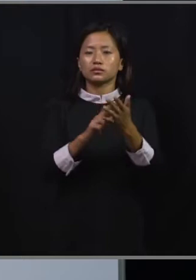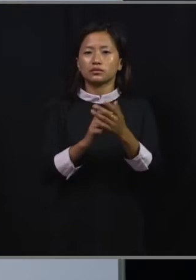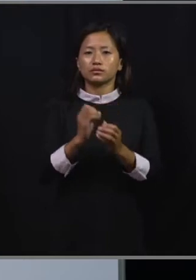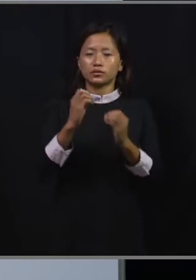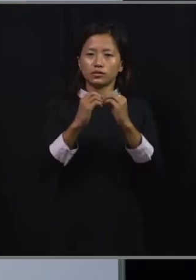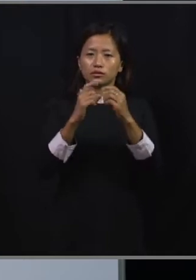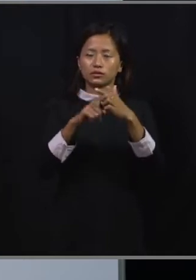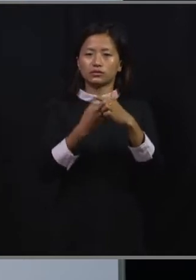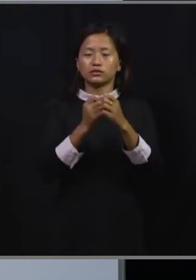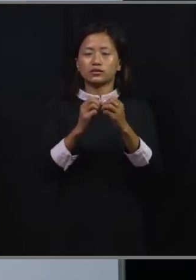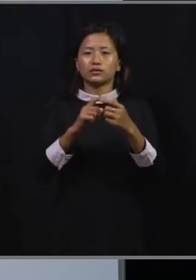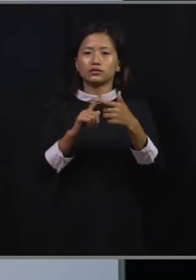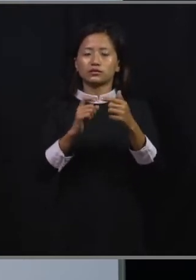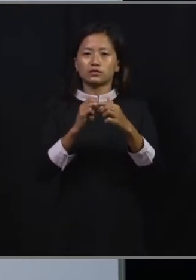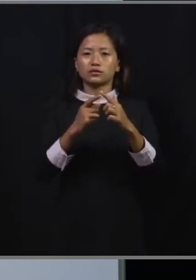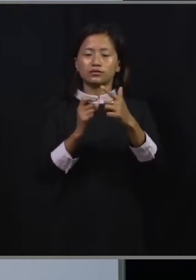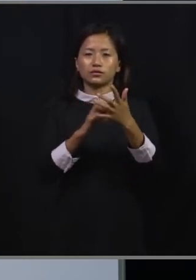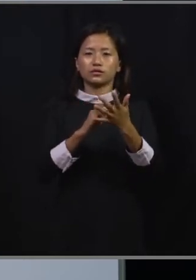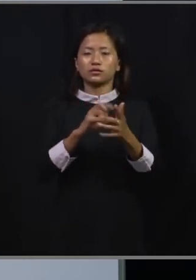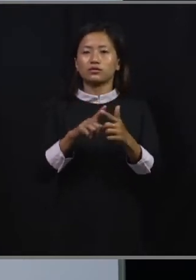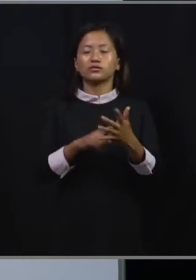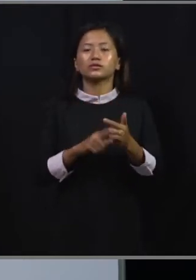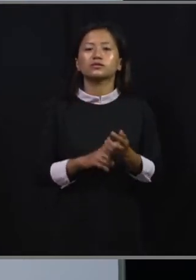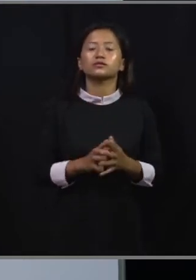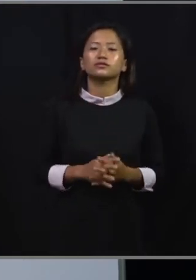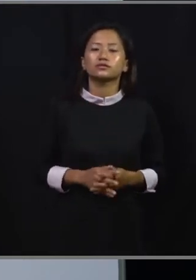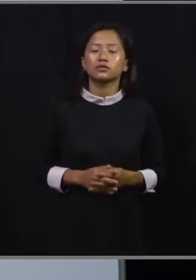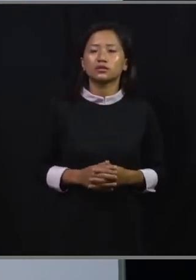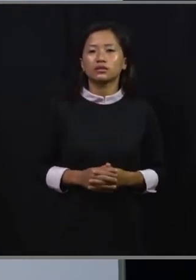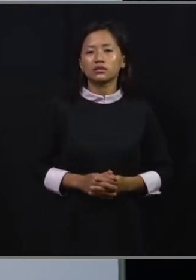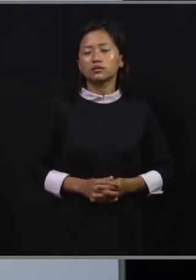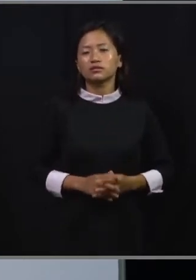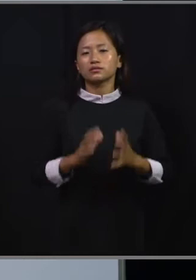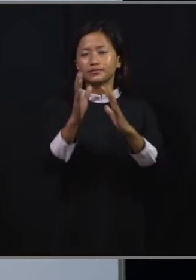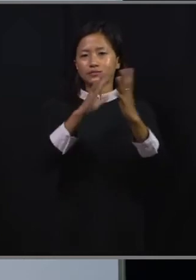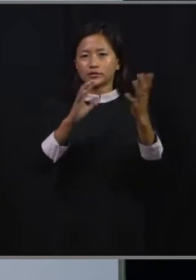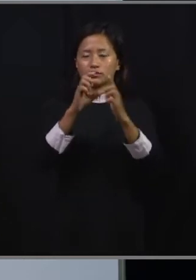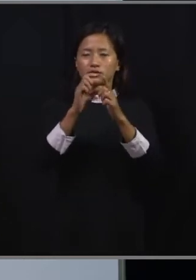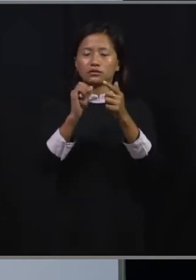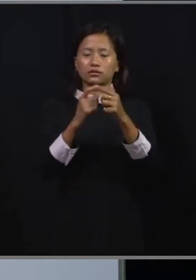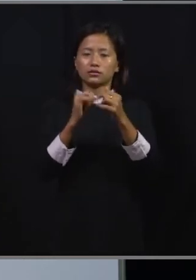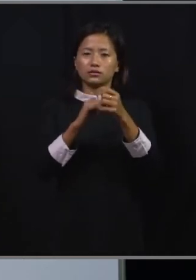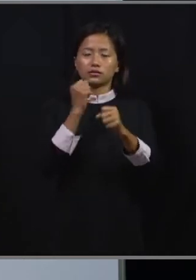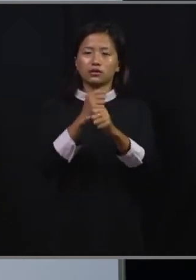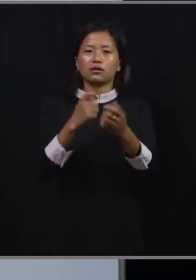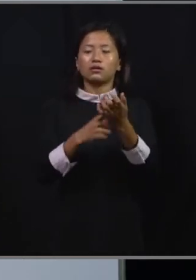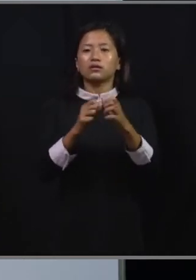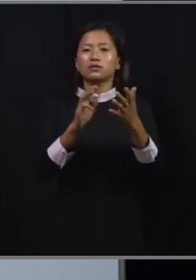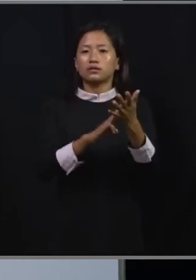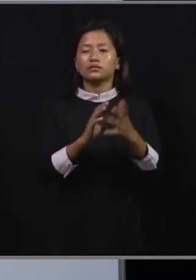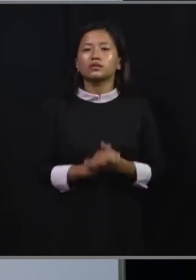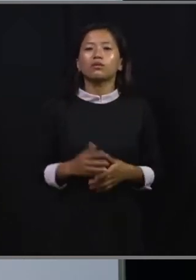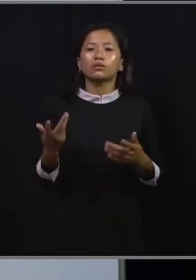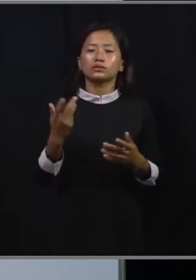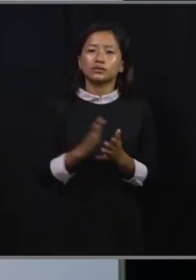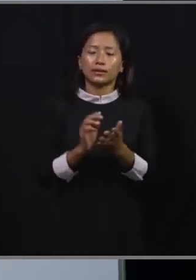right? And me represents the magnification for eye lens. Okay, so now, okay, from the diagram we can see that what is the definition of magnification?